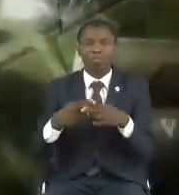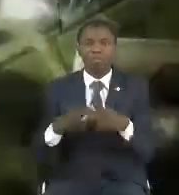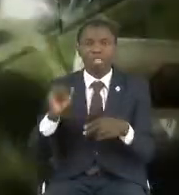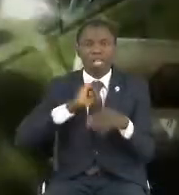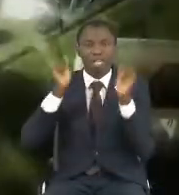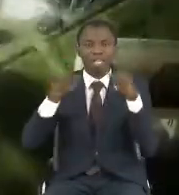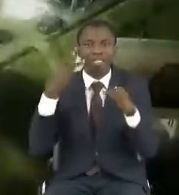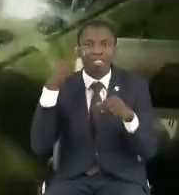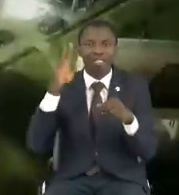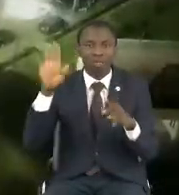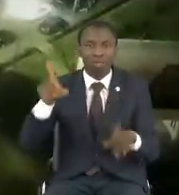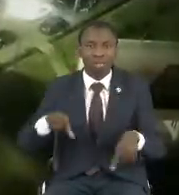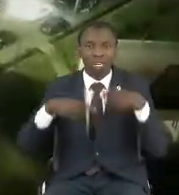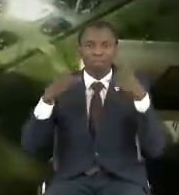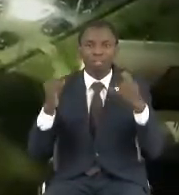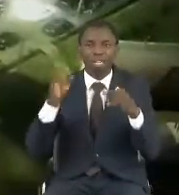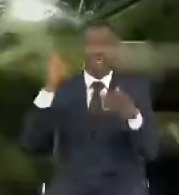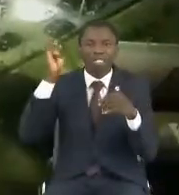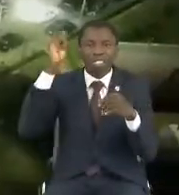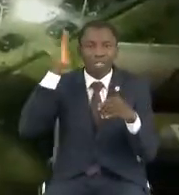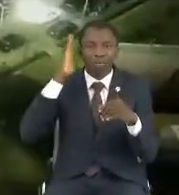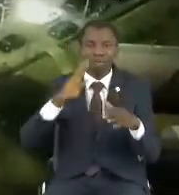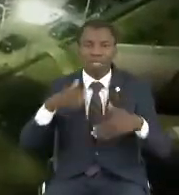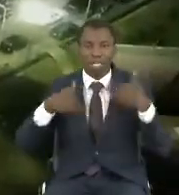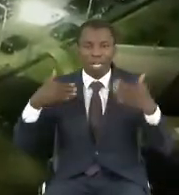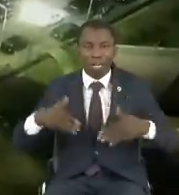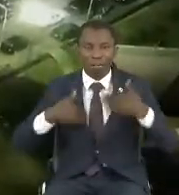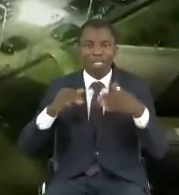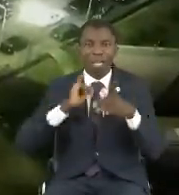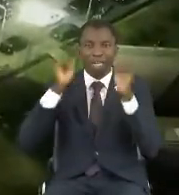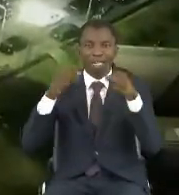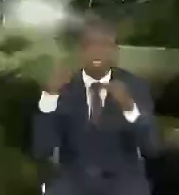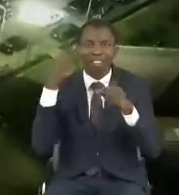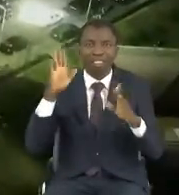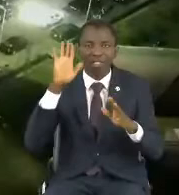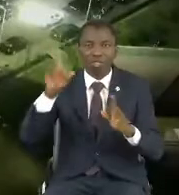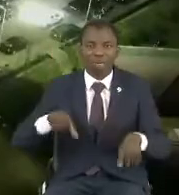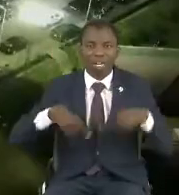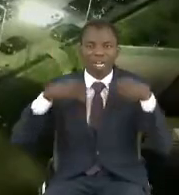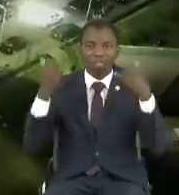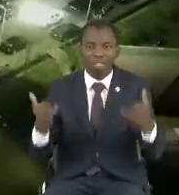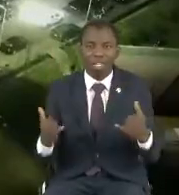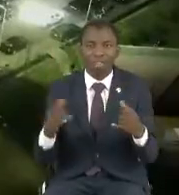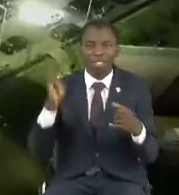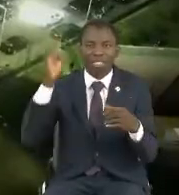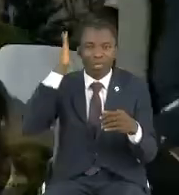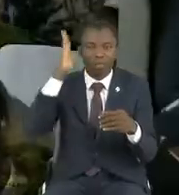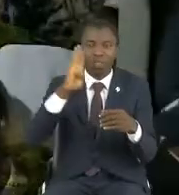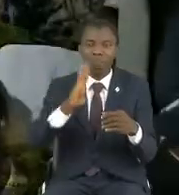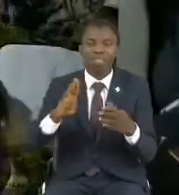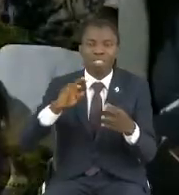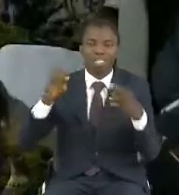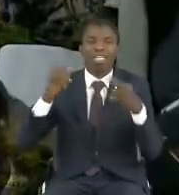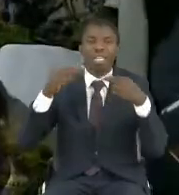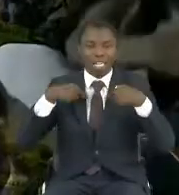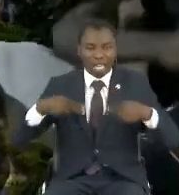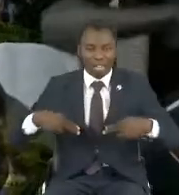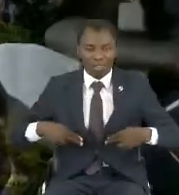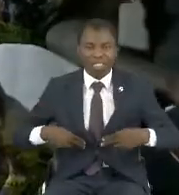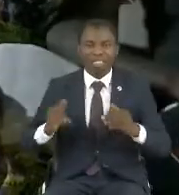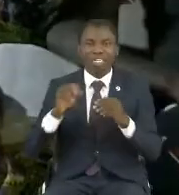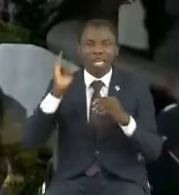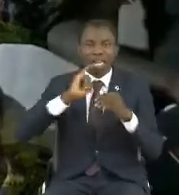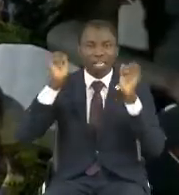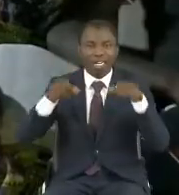now is going to be happy. I can see your life now is going to be healthy. I can see your life